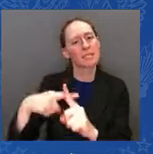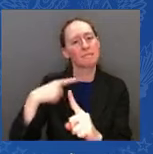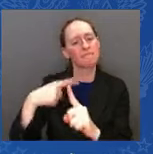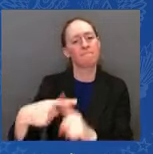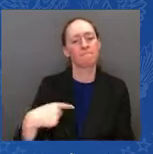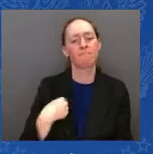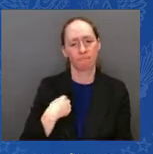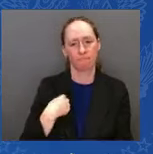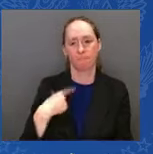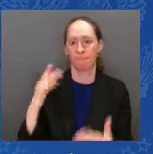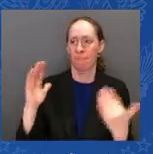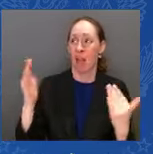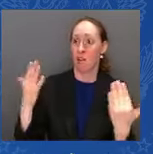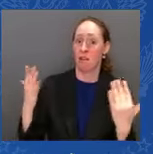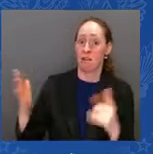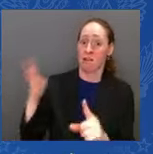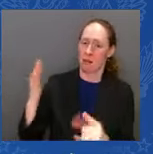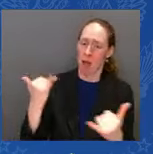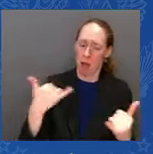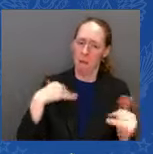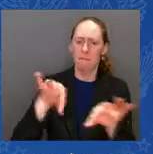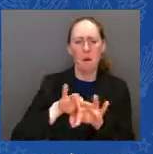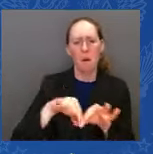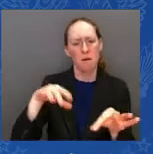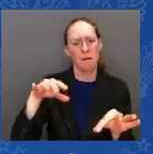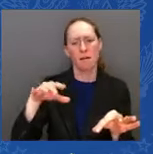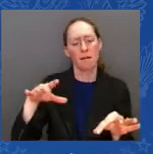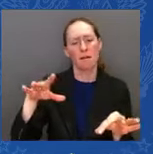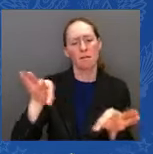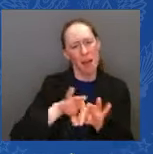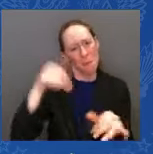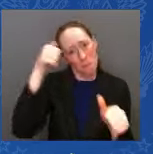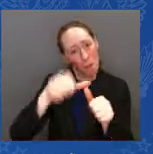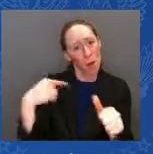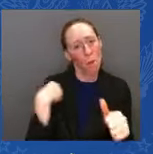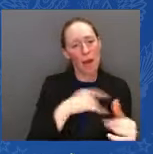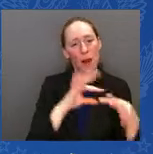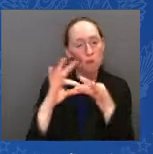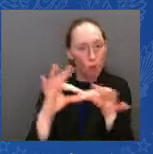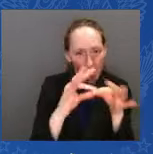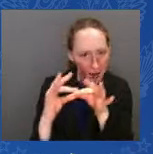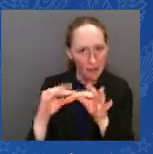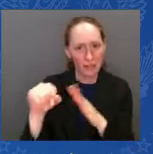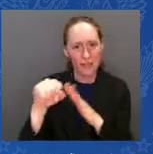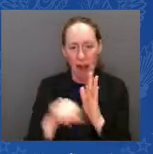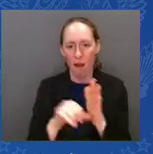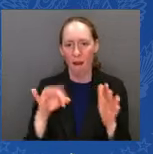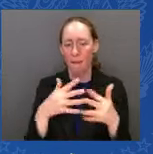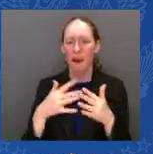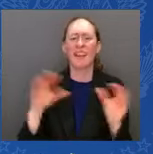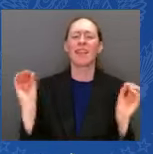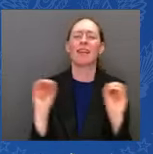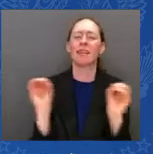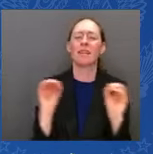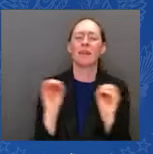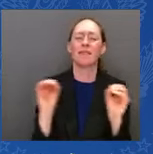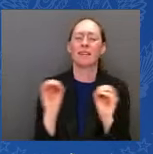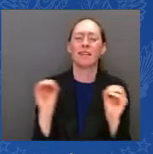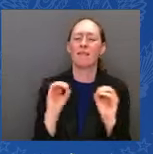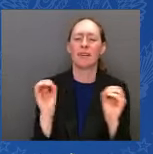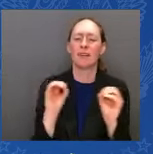have to remember who in God's name we are. We're the United States of America. There is nothing, nothing beyond our capacity if